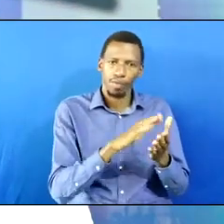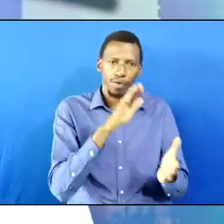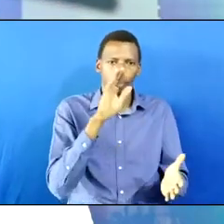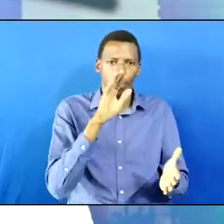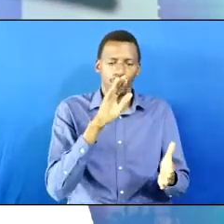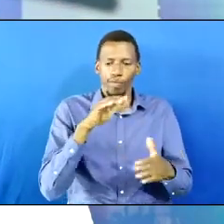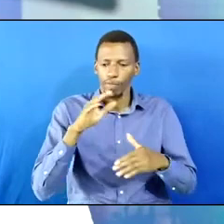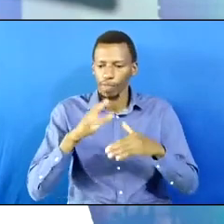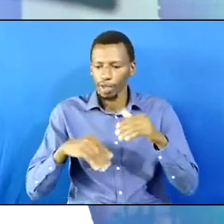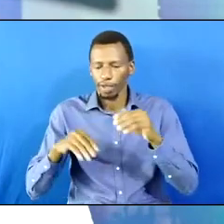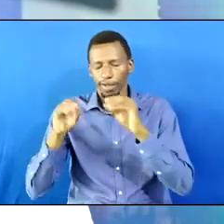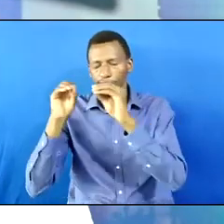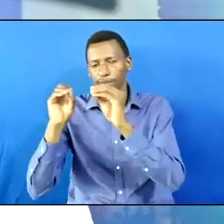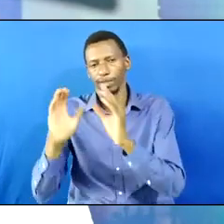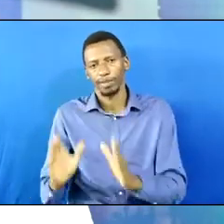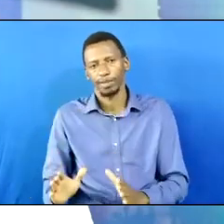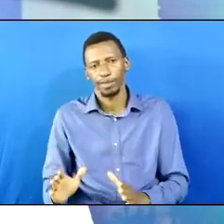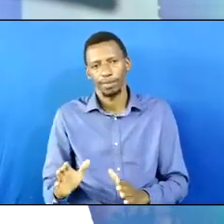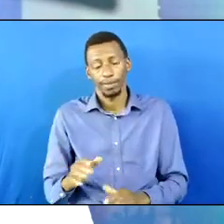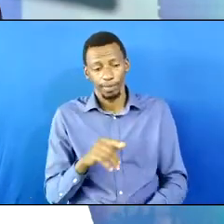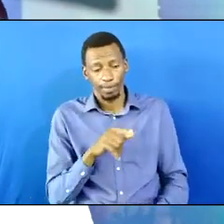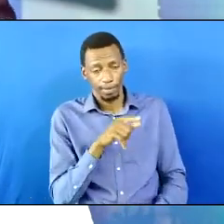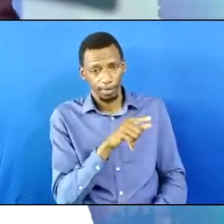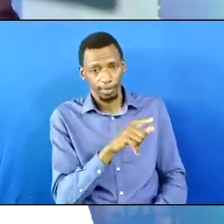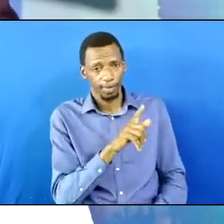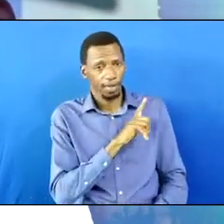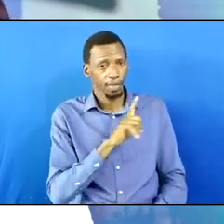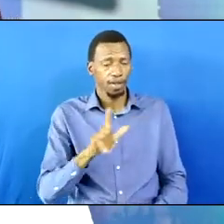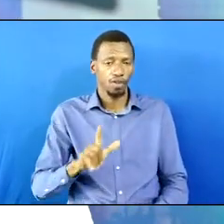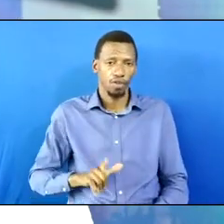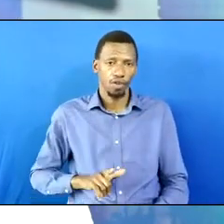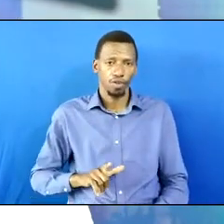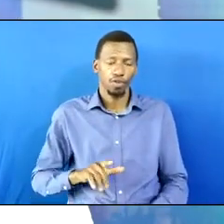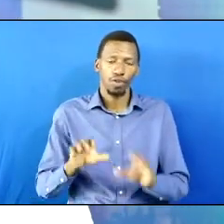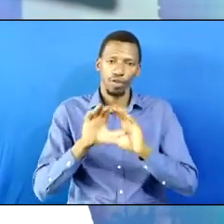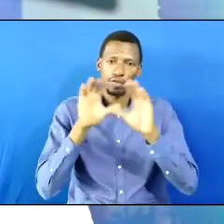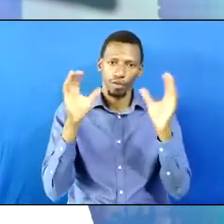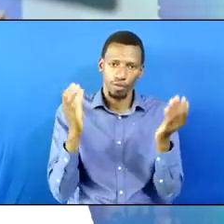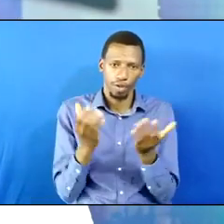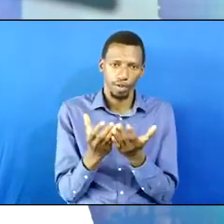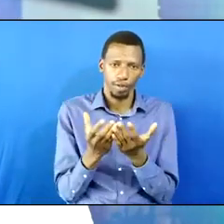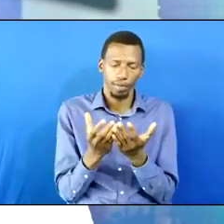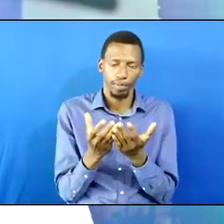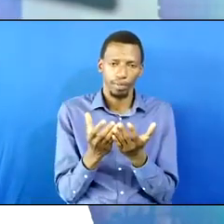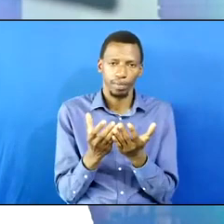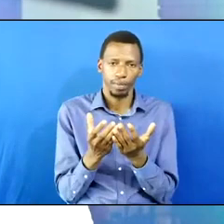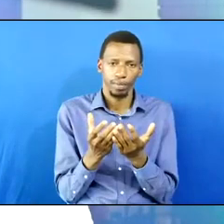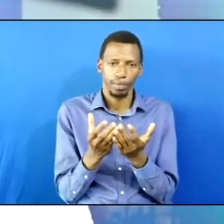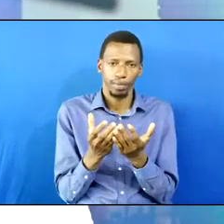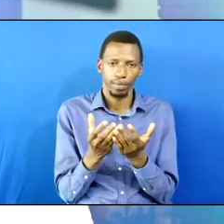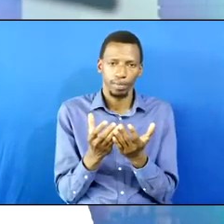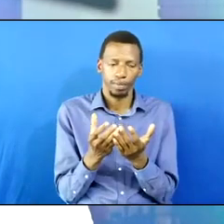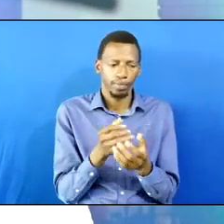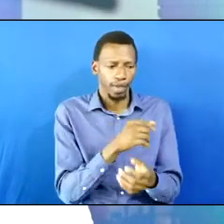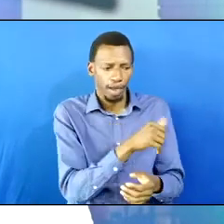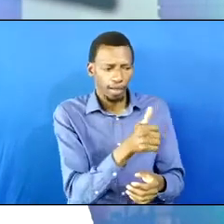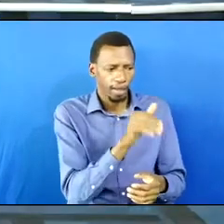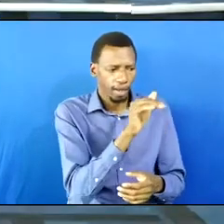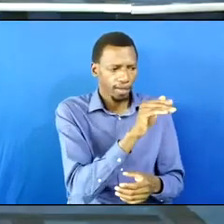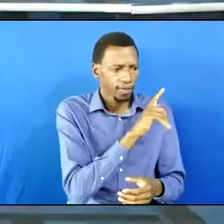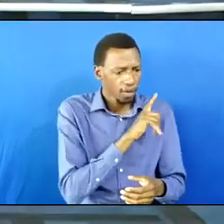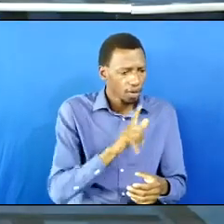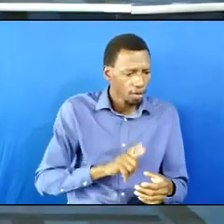teacher. He was the Lord of the rest. And this one is coming and tell him, Lord, is it